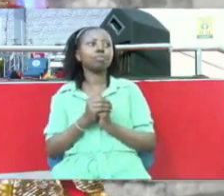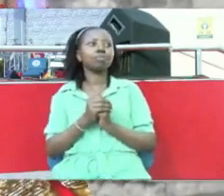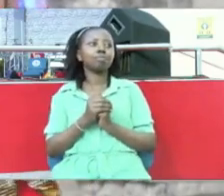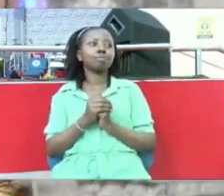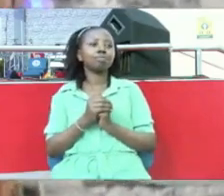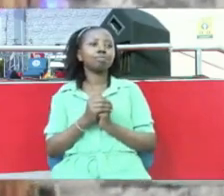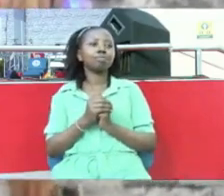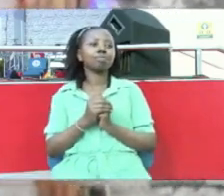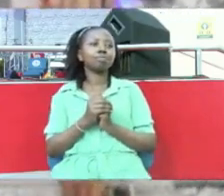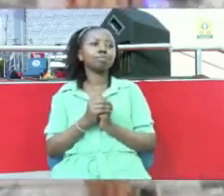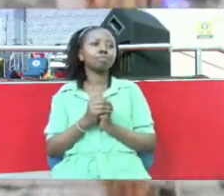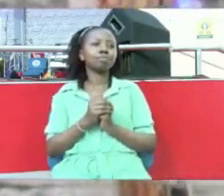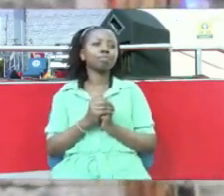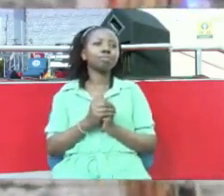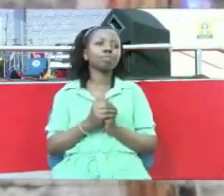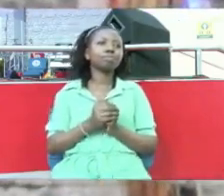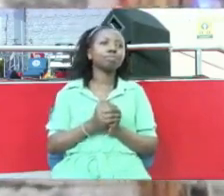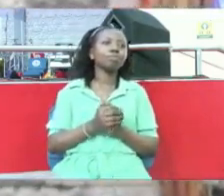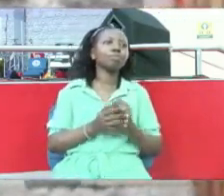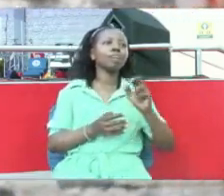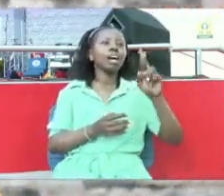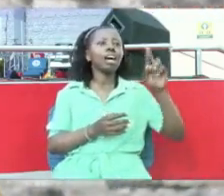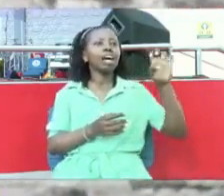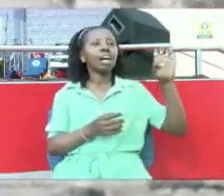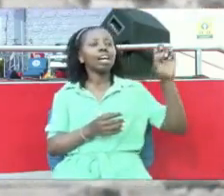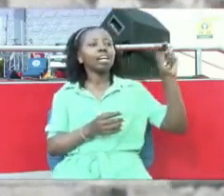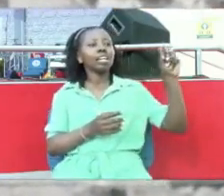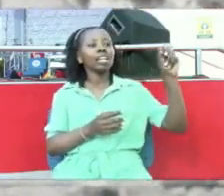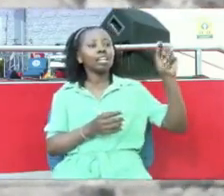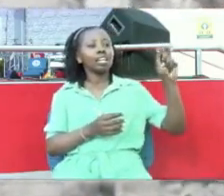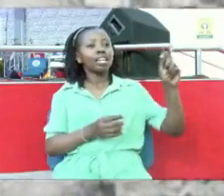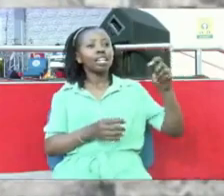My rent has not been paid, but I'm worshiping.